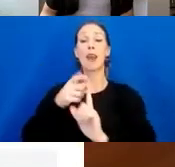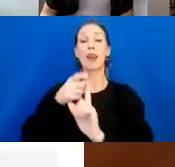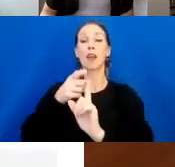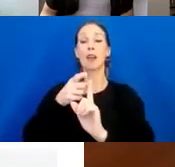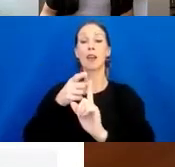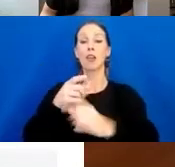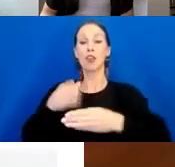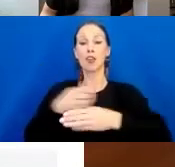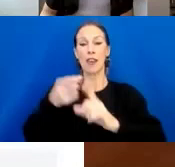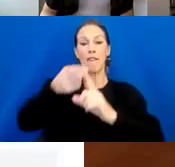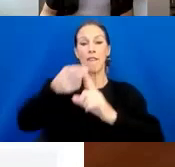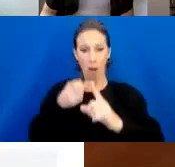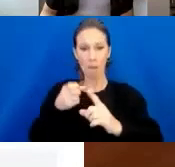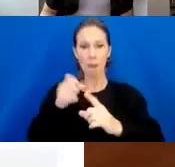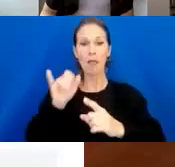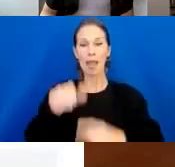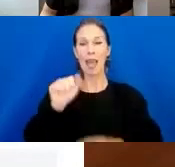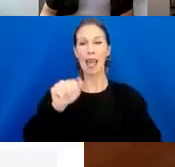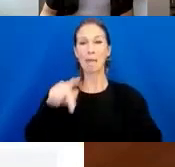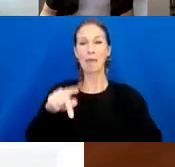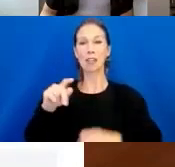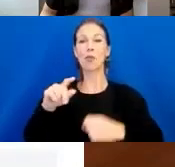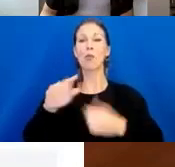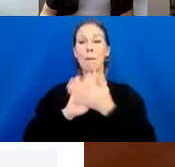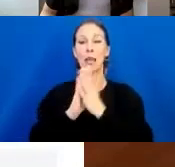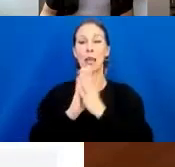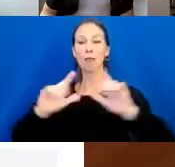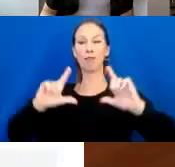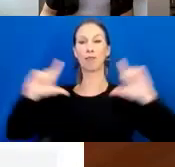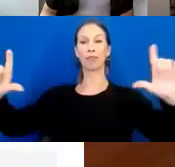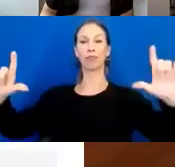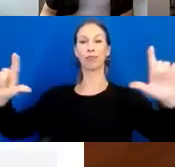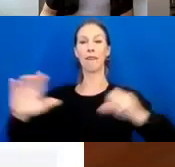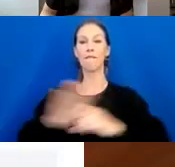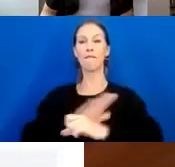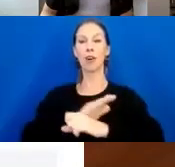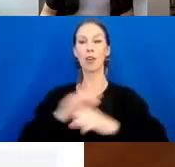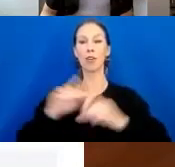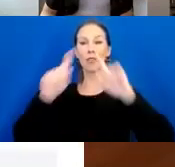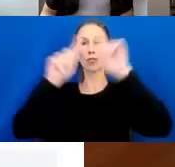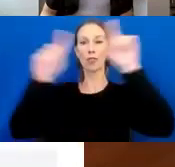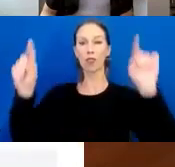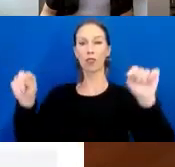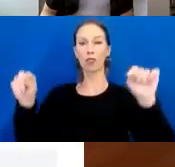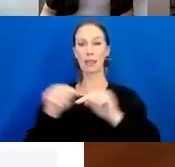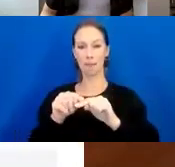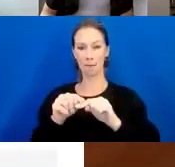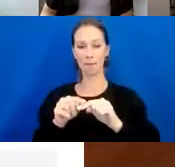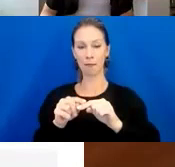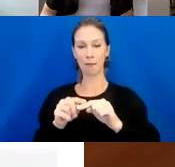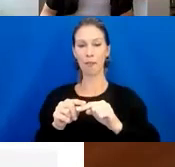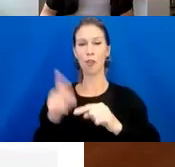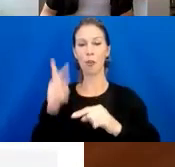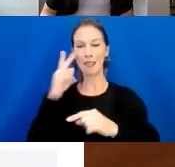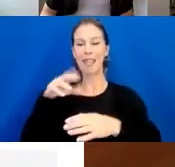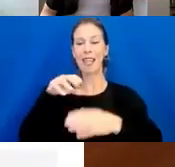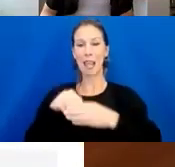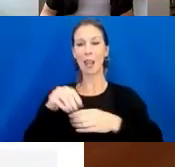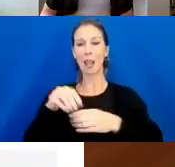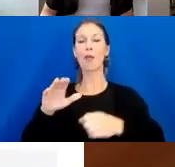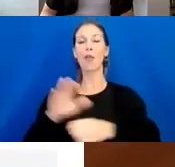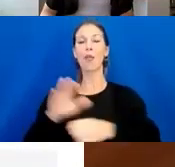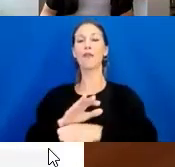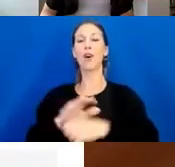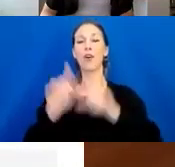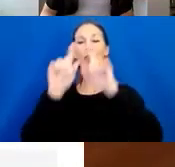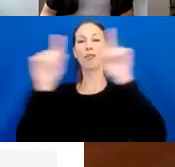going to be full screen. So you will just be looking at that screen that you're sharing from in the full screen mode. And you can essentially